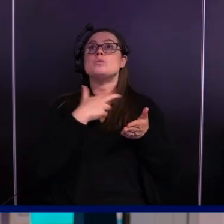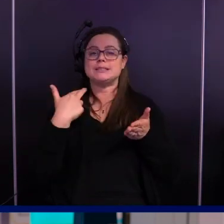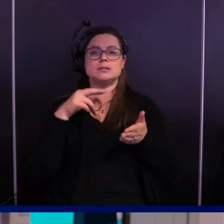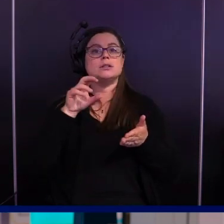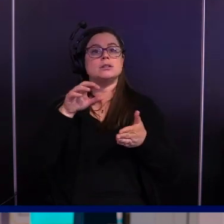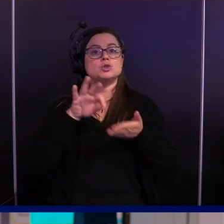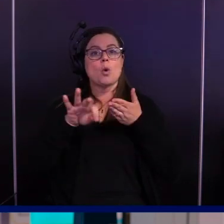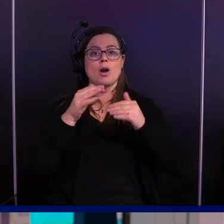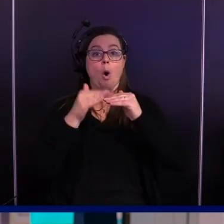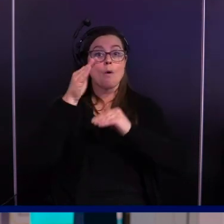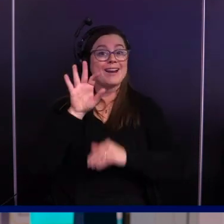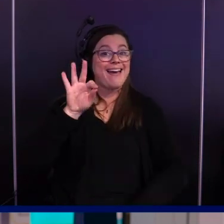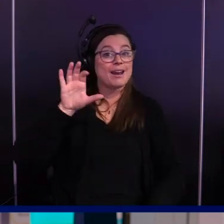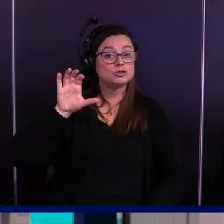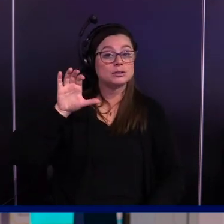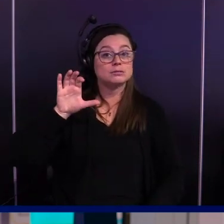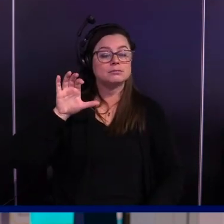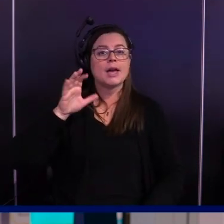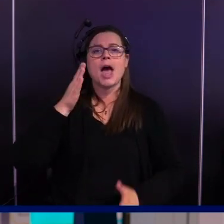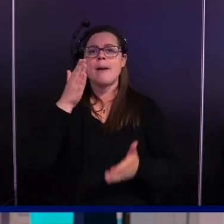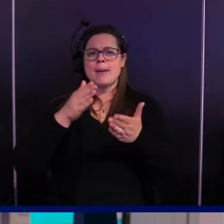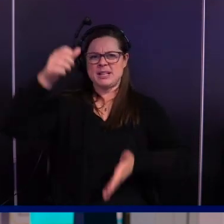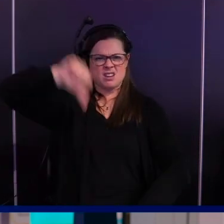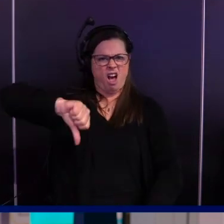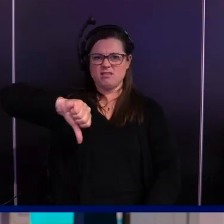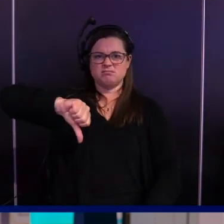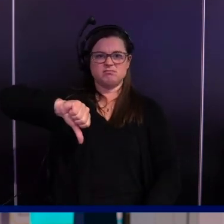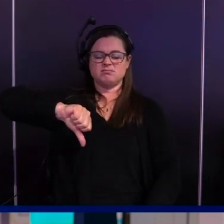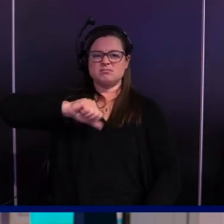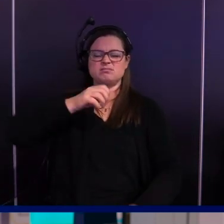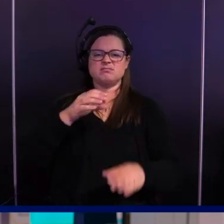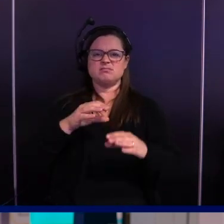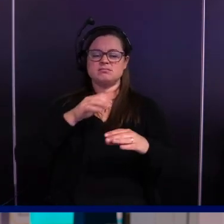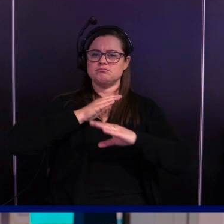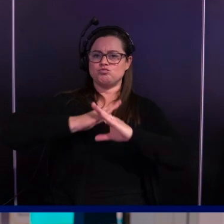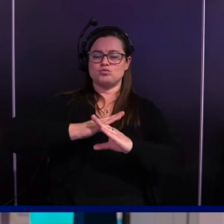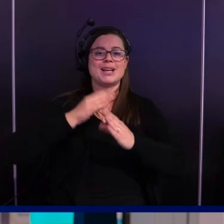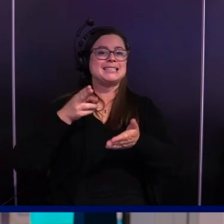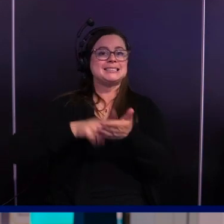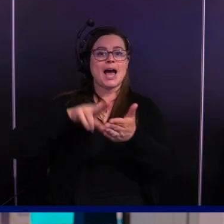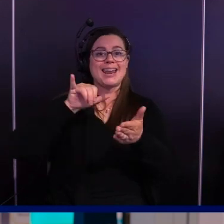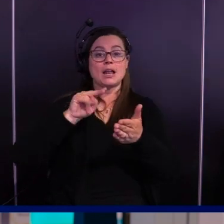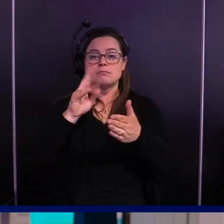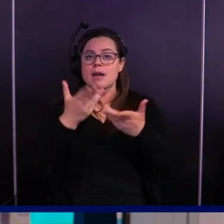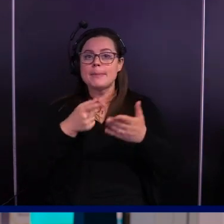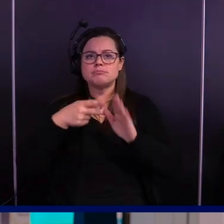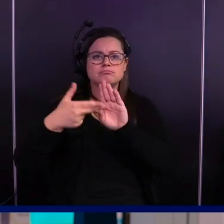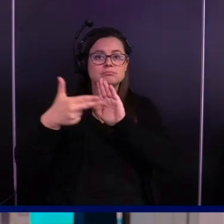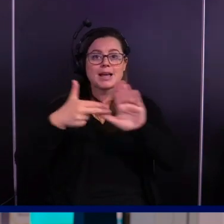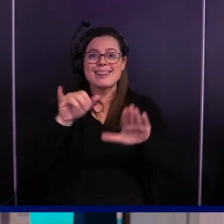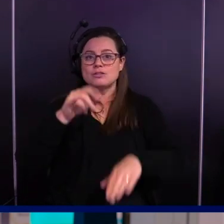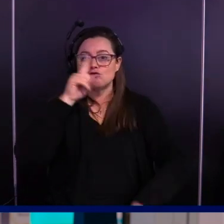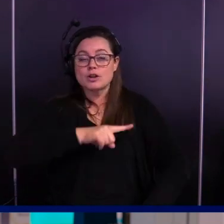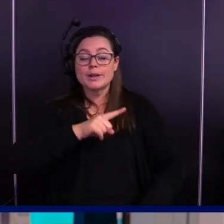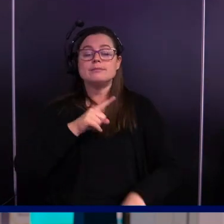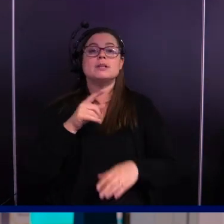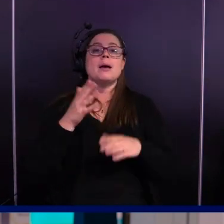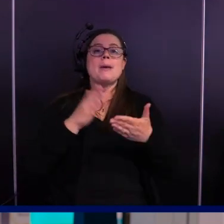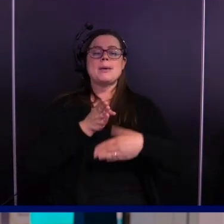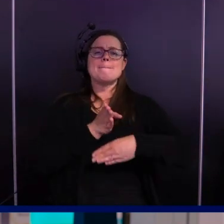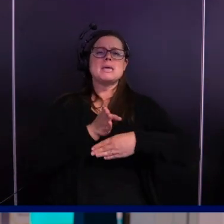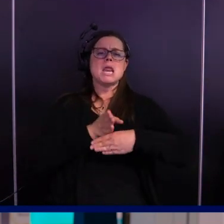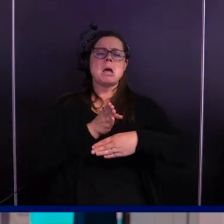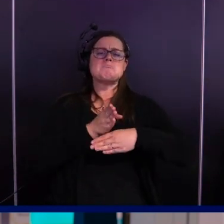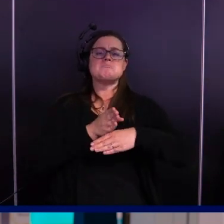like above 900. Maybe you want to deny that sign-in because that could be a fraudulent. Or you can define another rule like a medium risk,